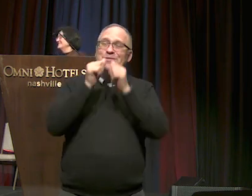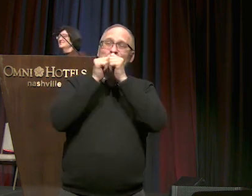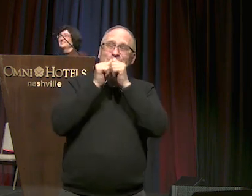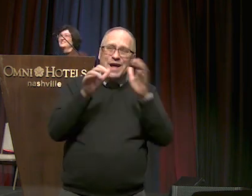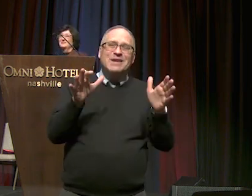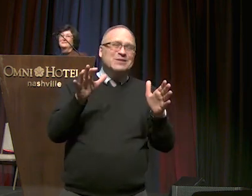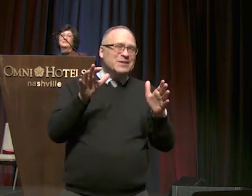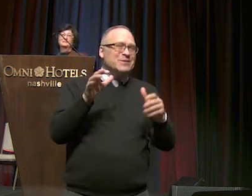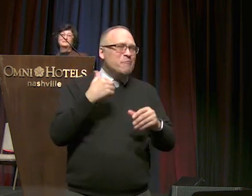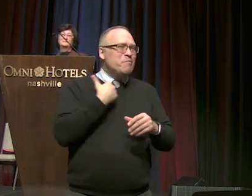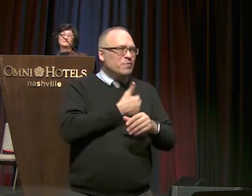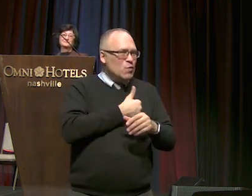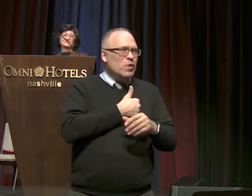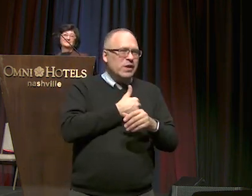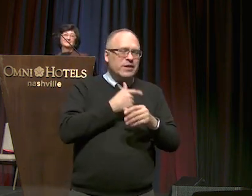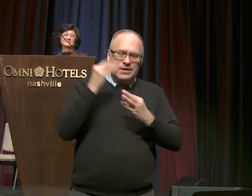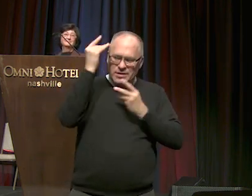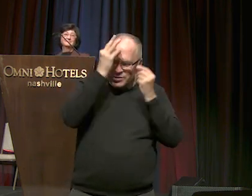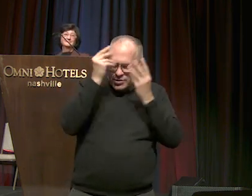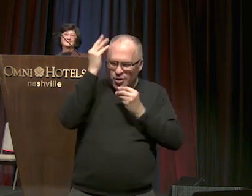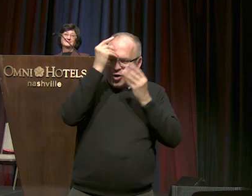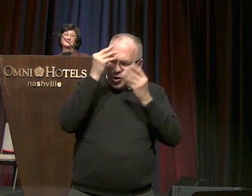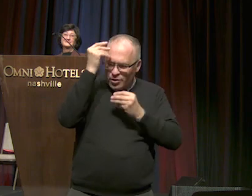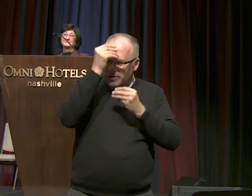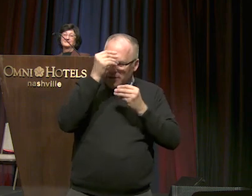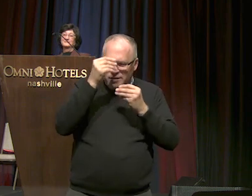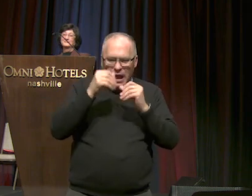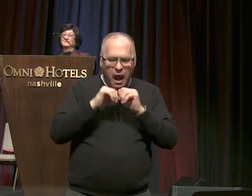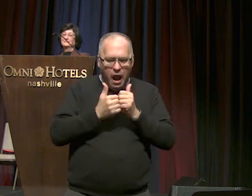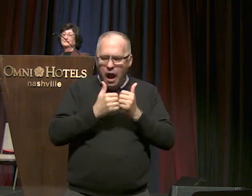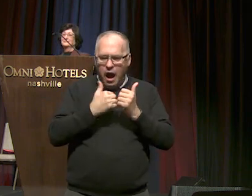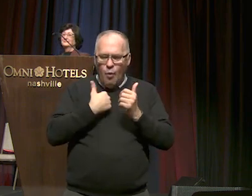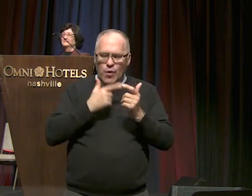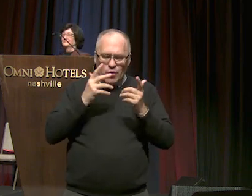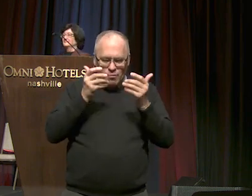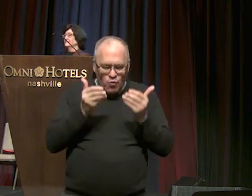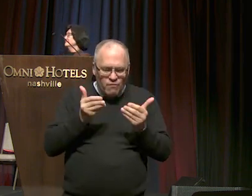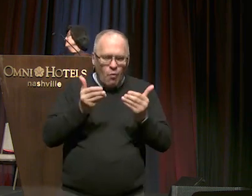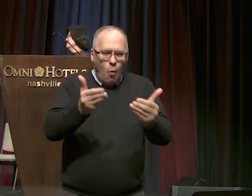blessings as we all discern how we will go forward